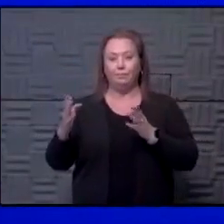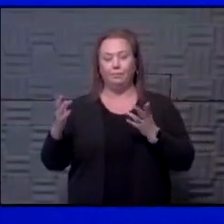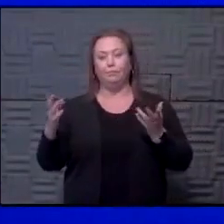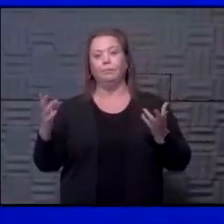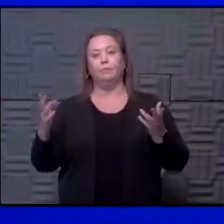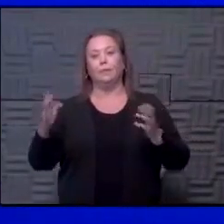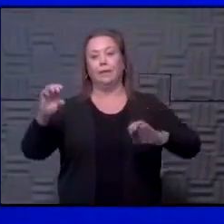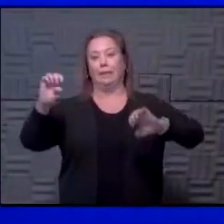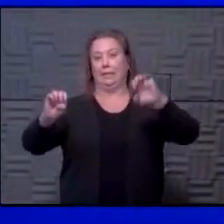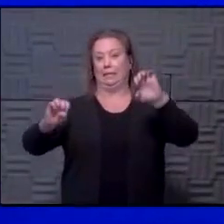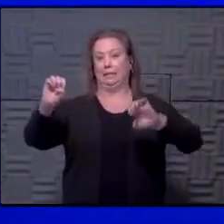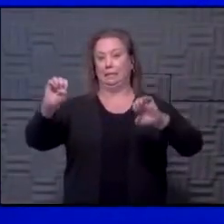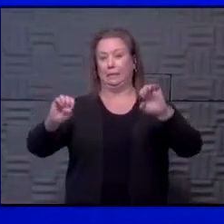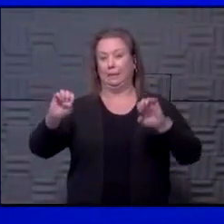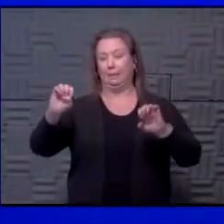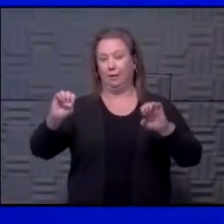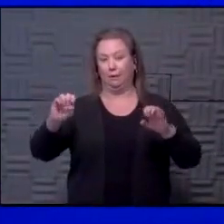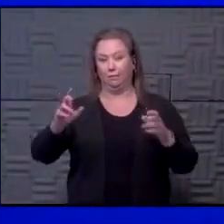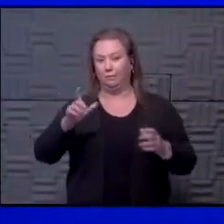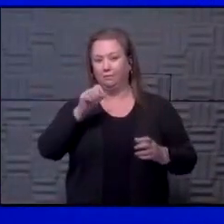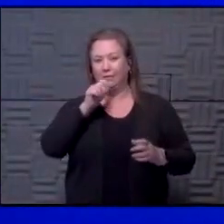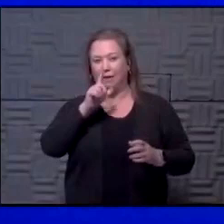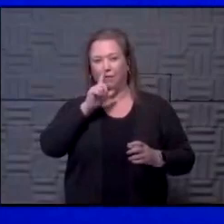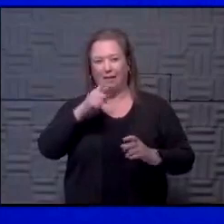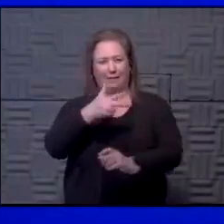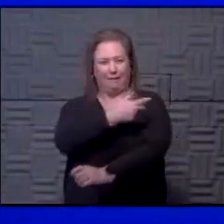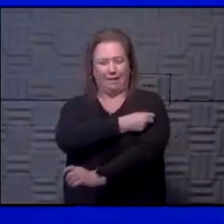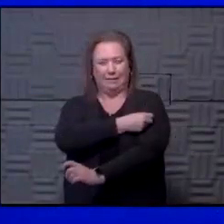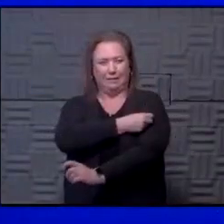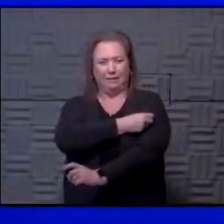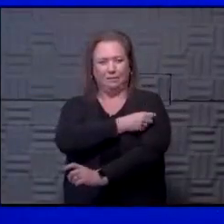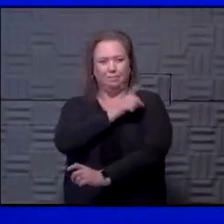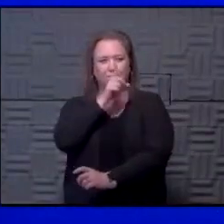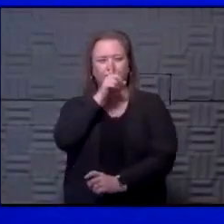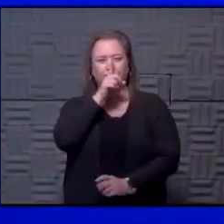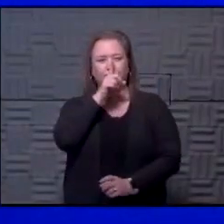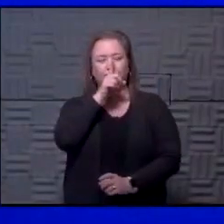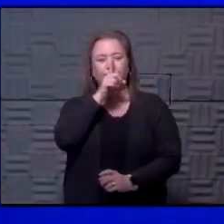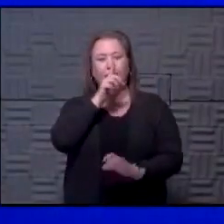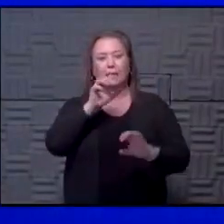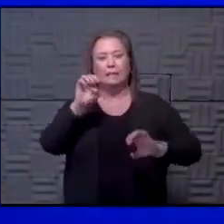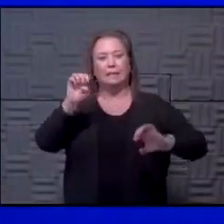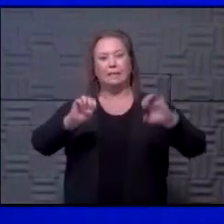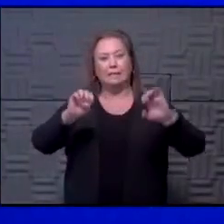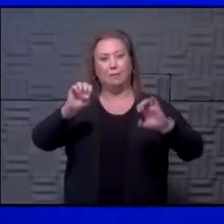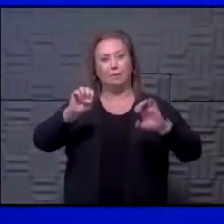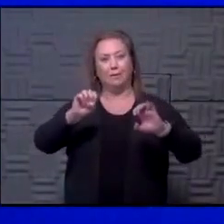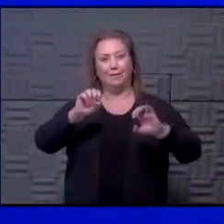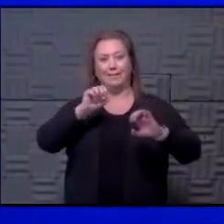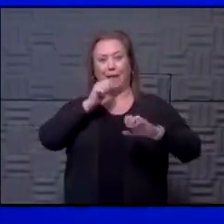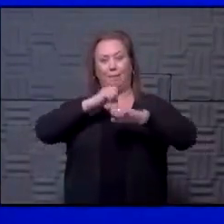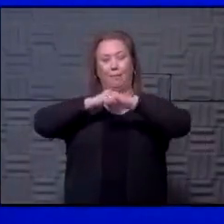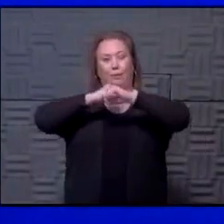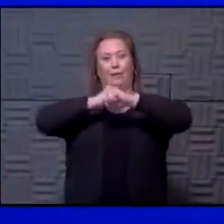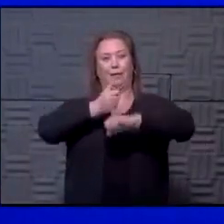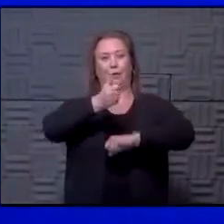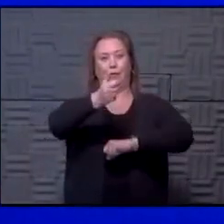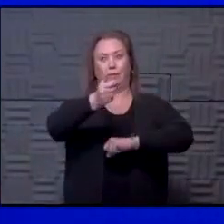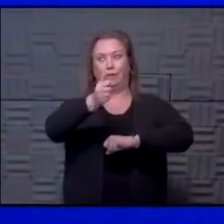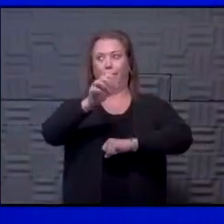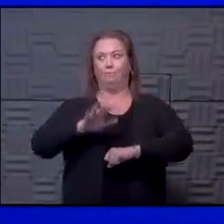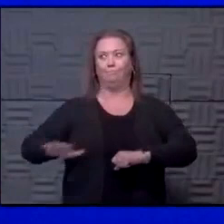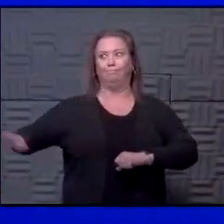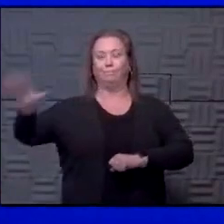the experiment isn't really the vaccine. The experiment is being unprotected in a world of